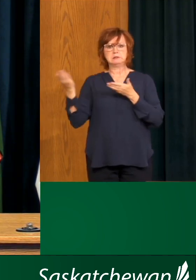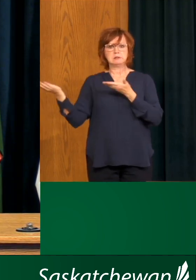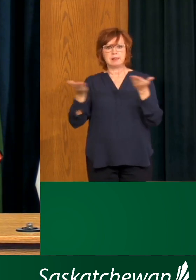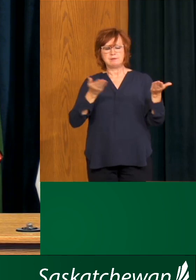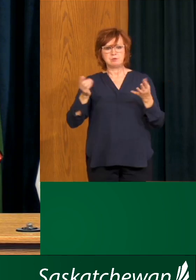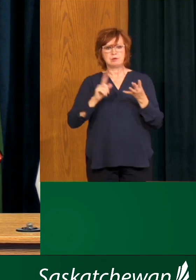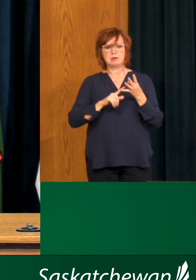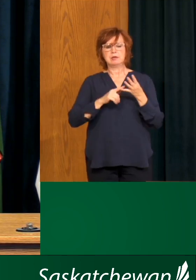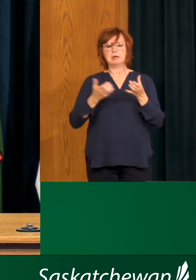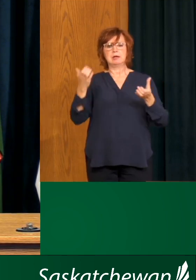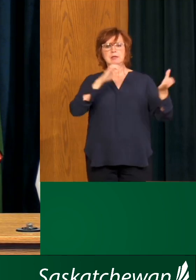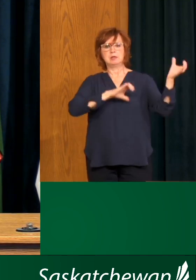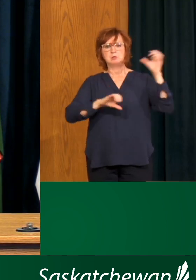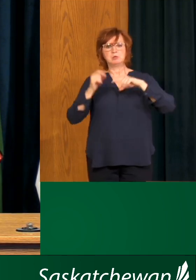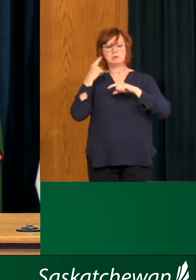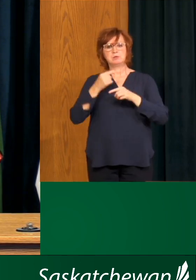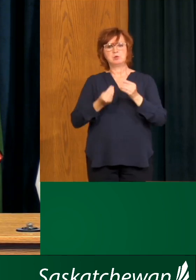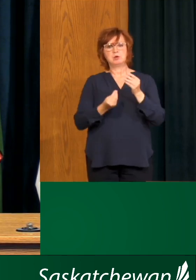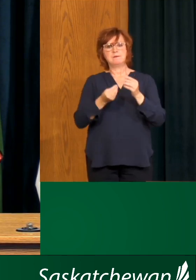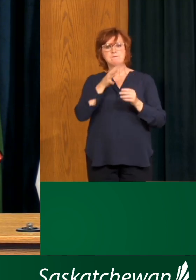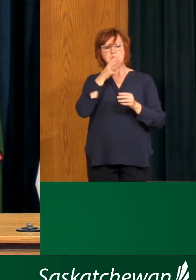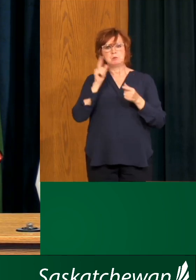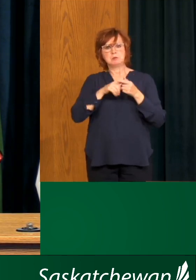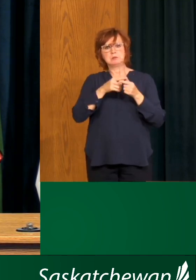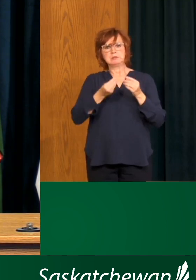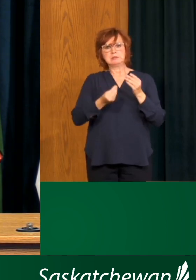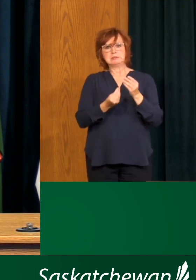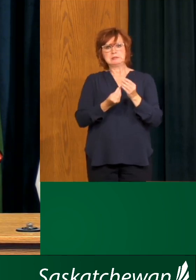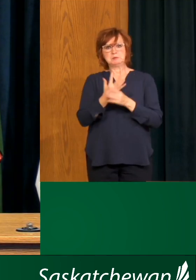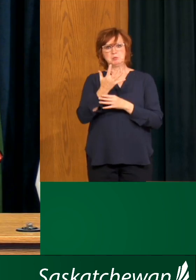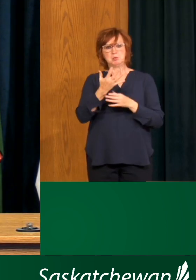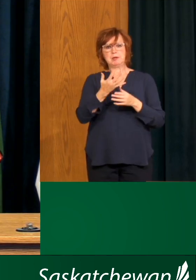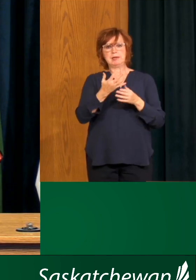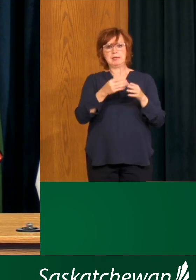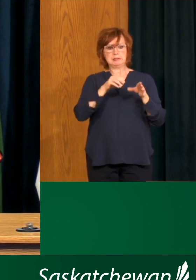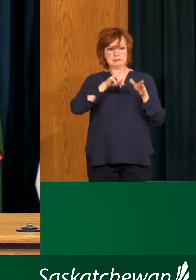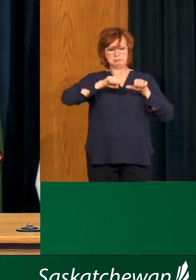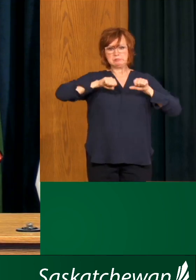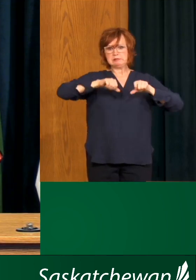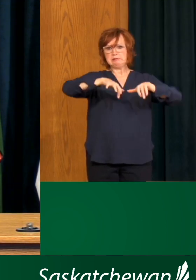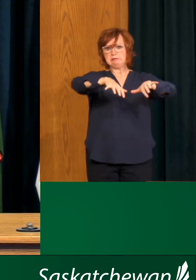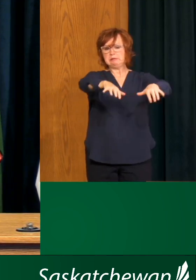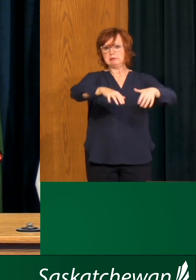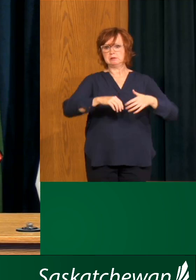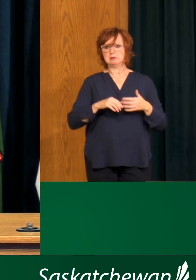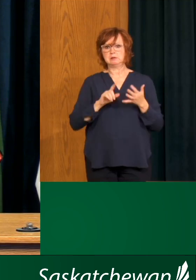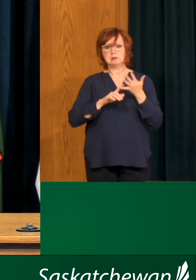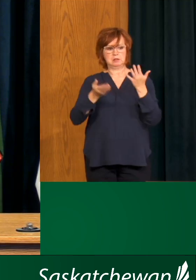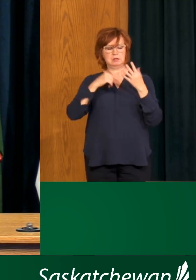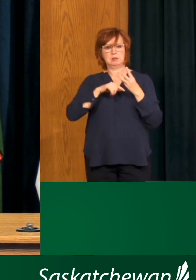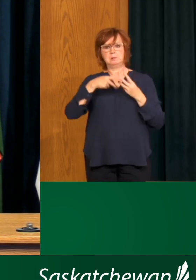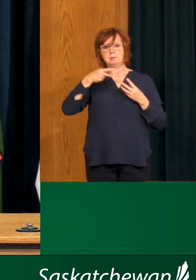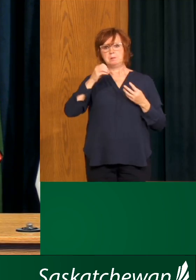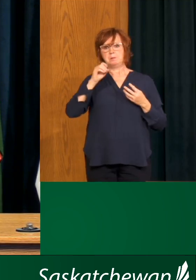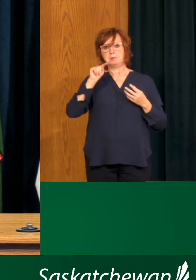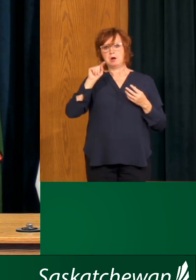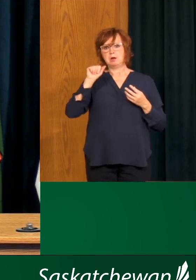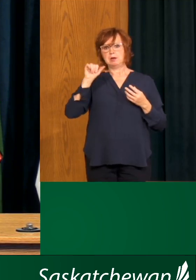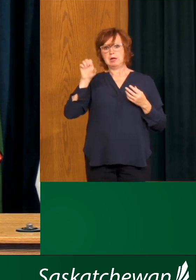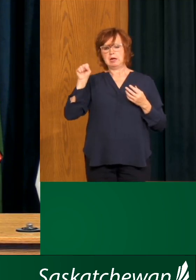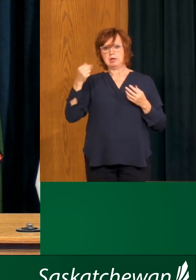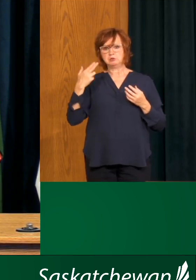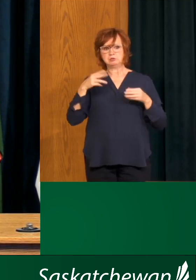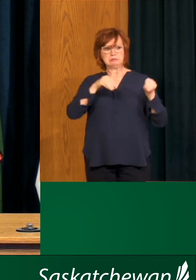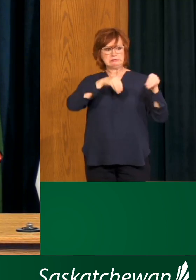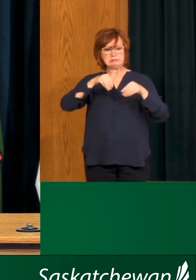crop protection products that are coming in this spring. You think of the potash that has been leaving throughout this pandemic to